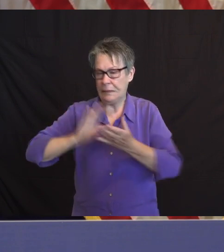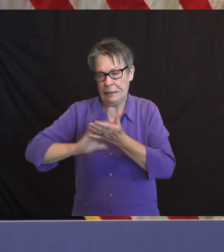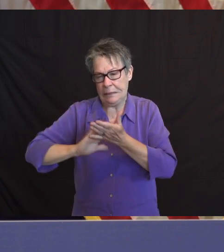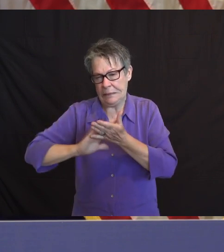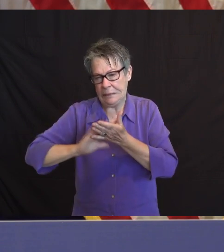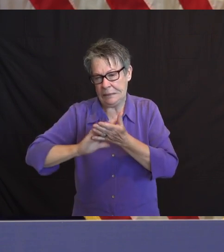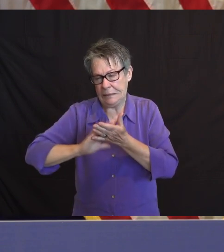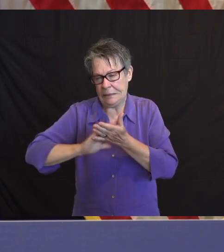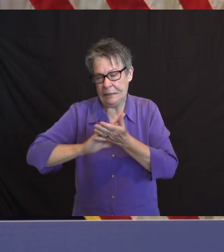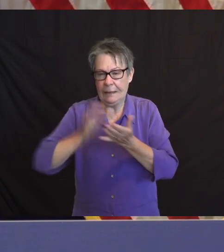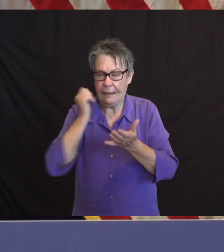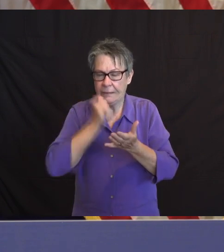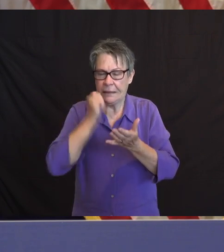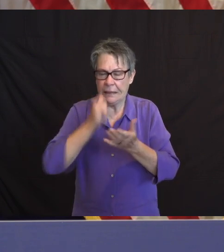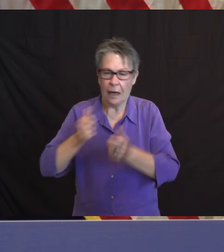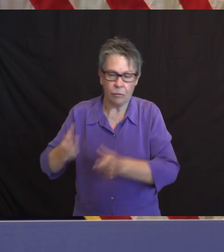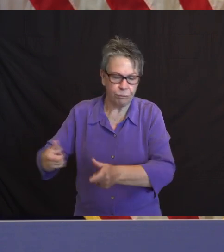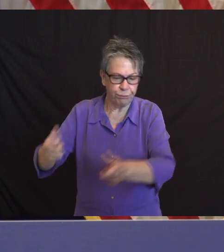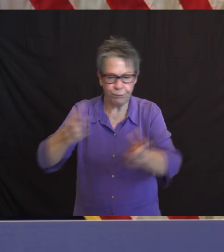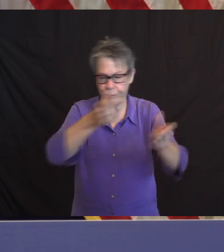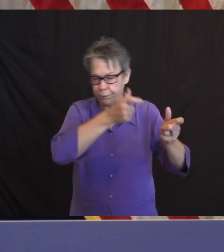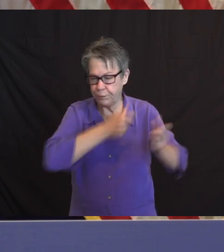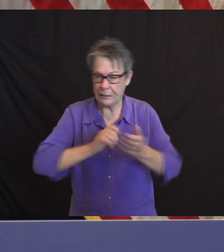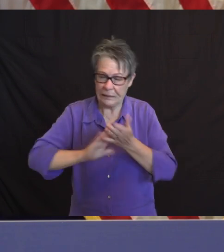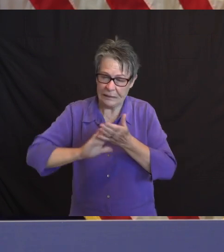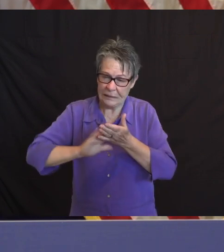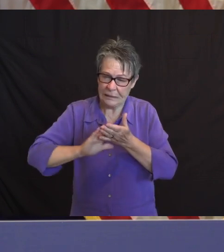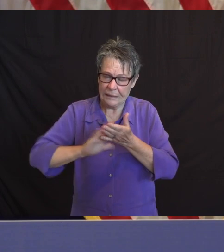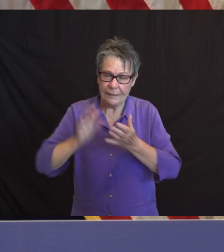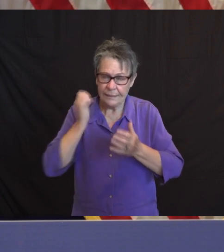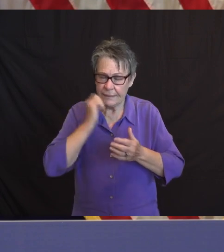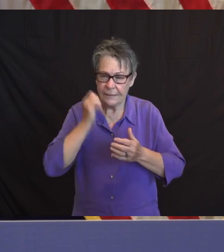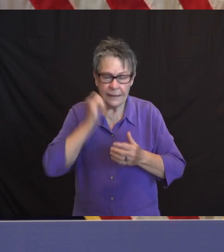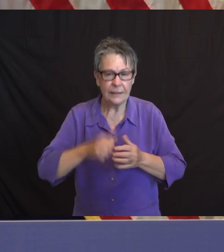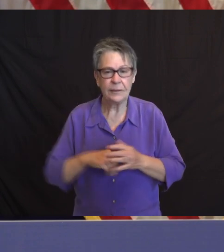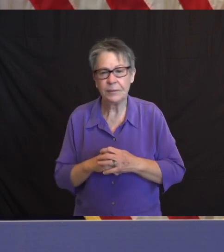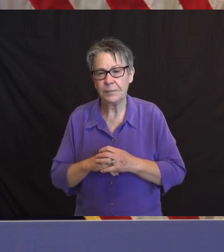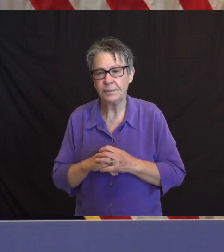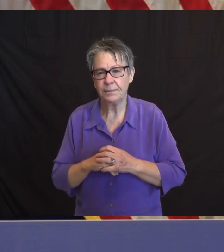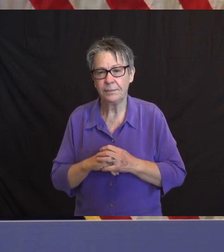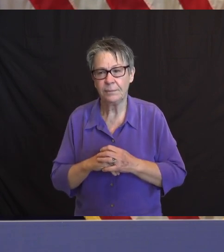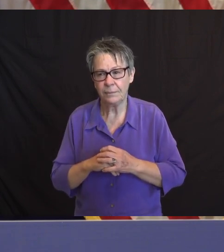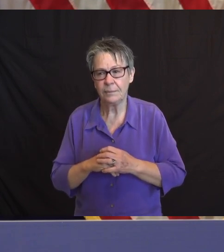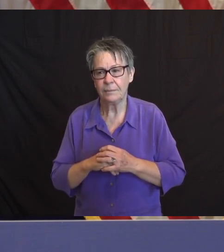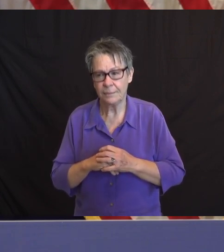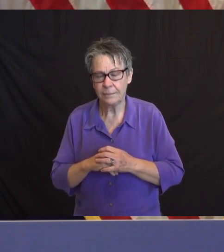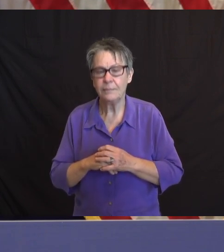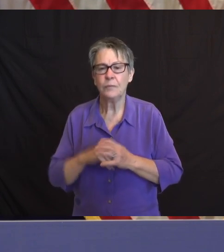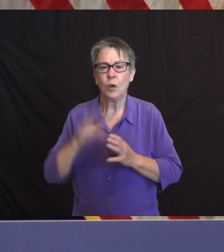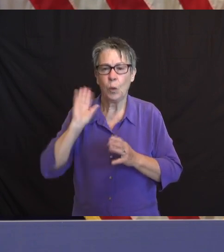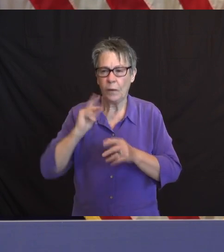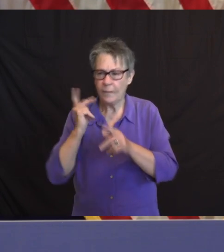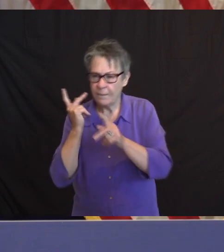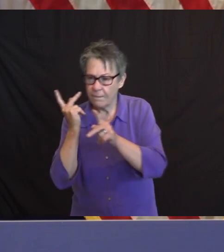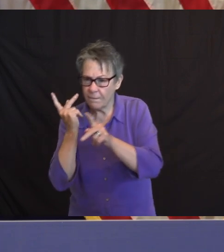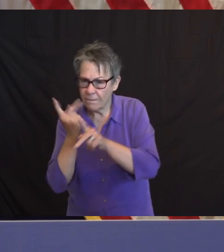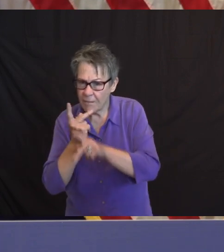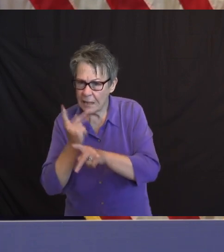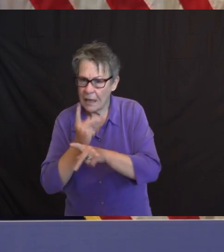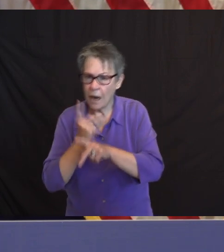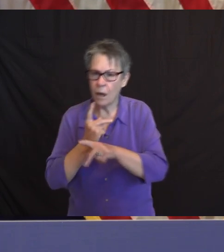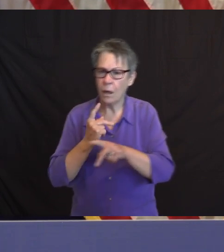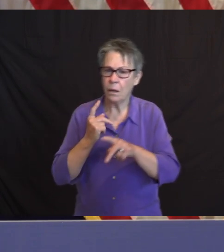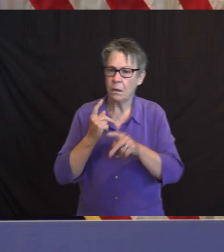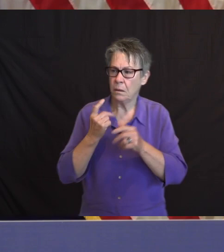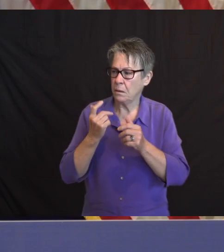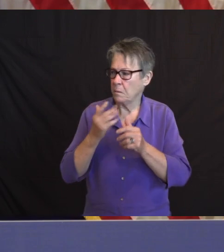in its feet. Generally, never mind NJ Transit. We're gonna find our way forward as best we can. And I'll leave it to Kevin to